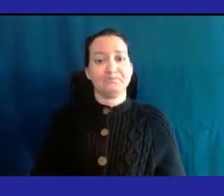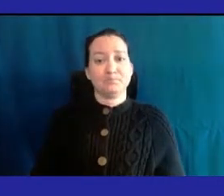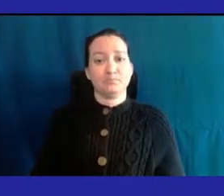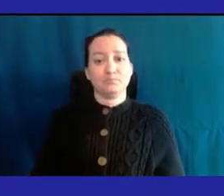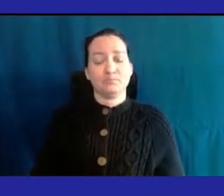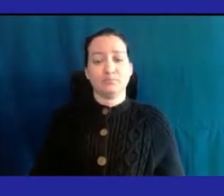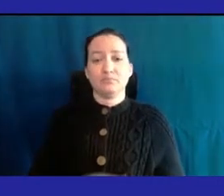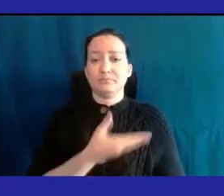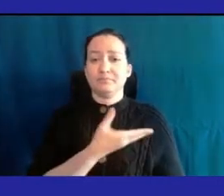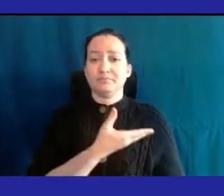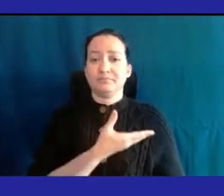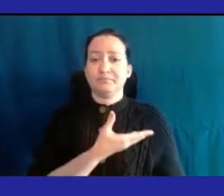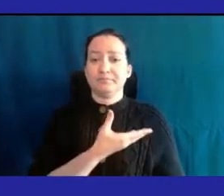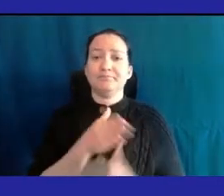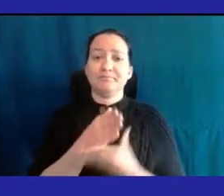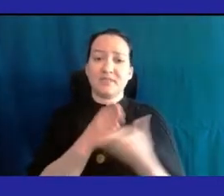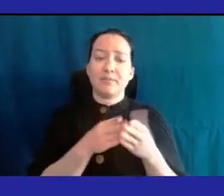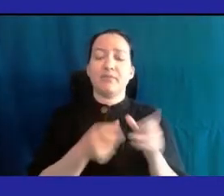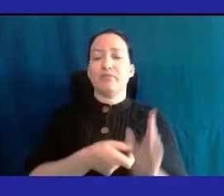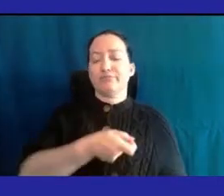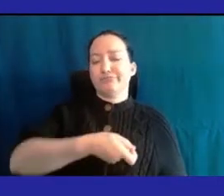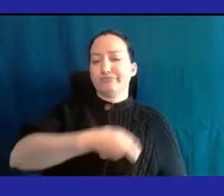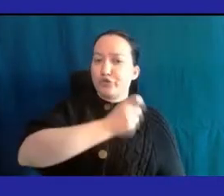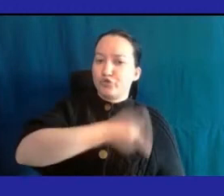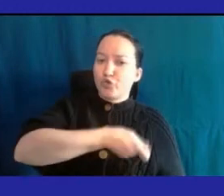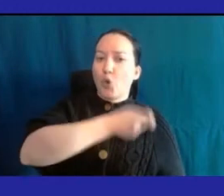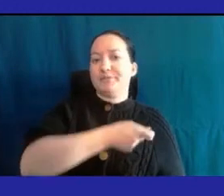And some of the controls as well.